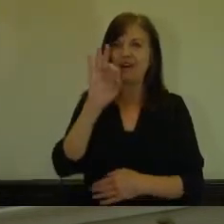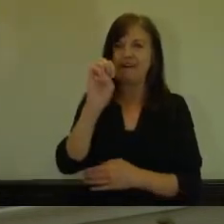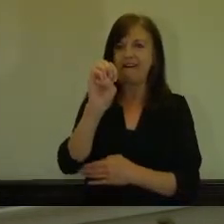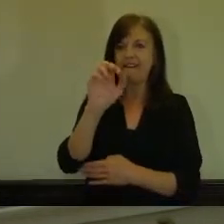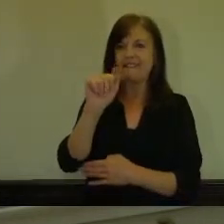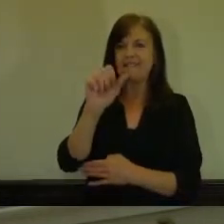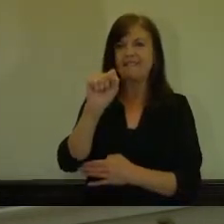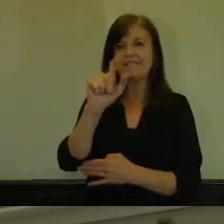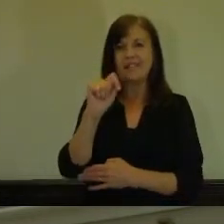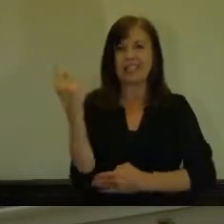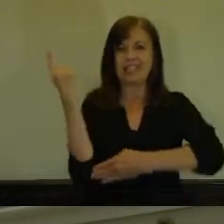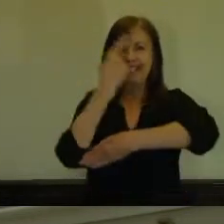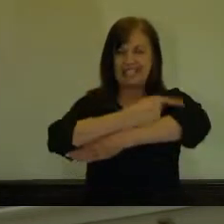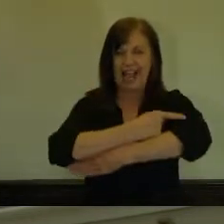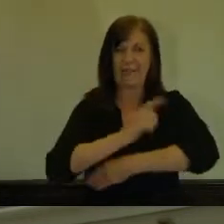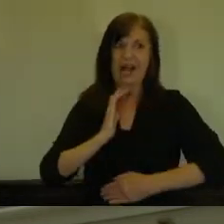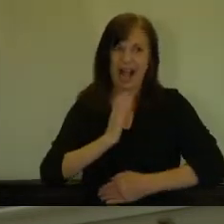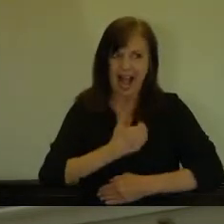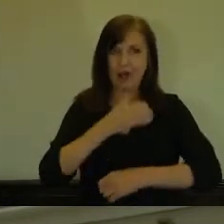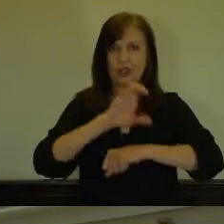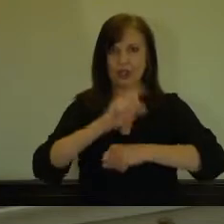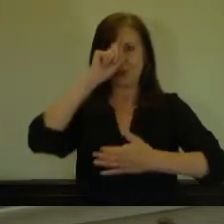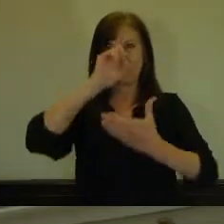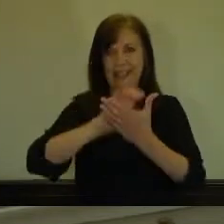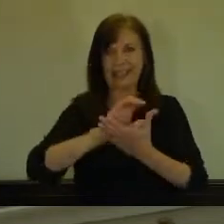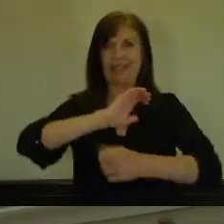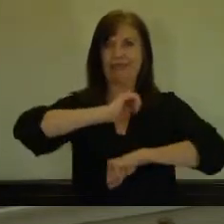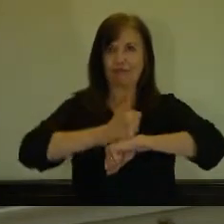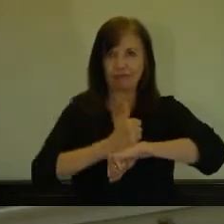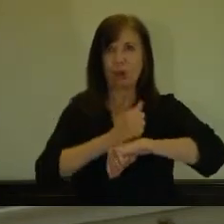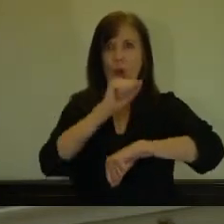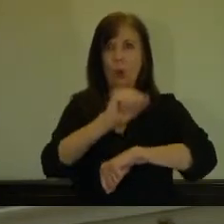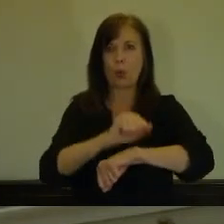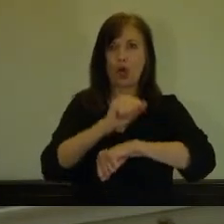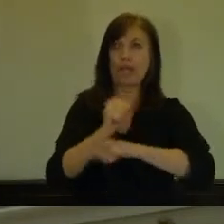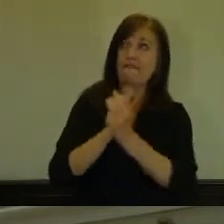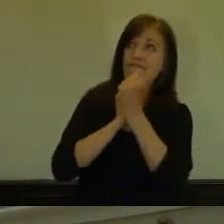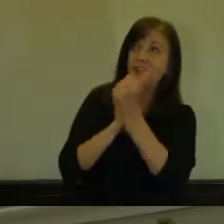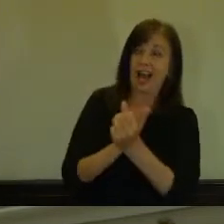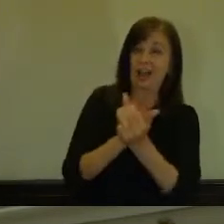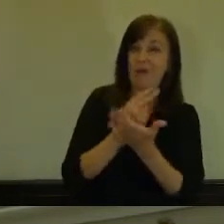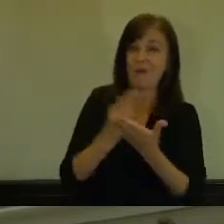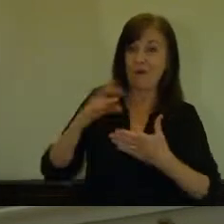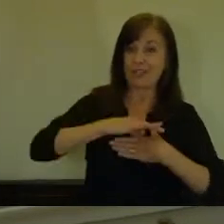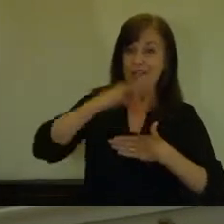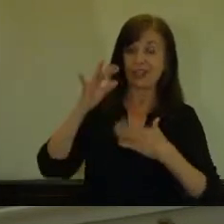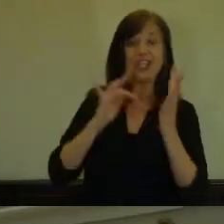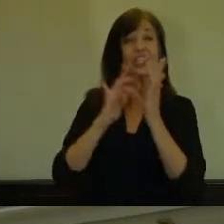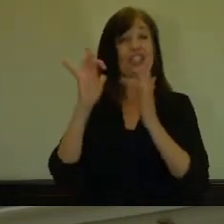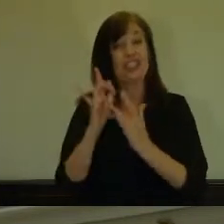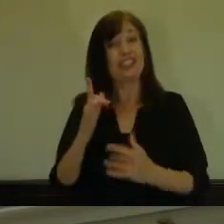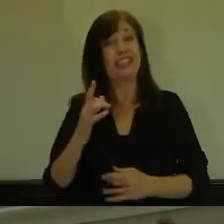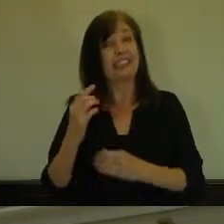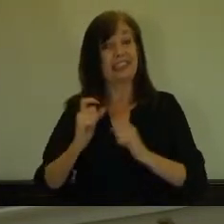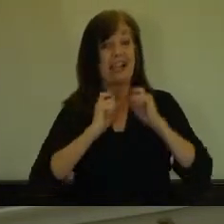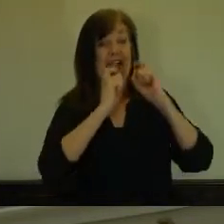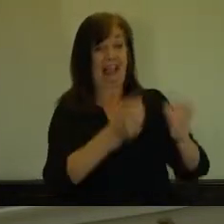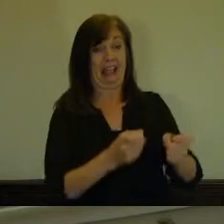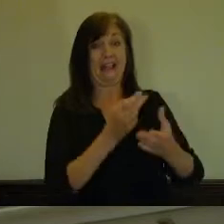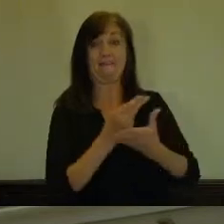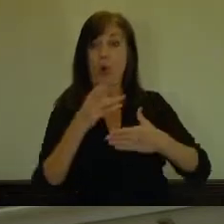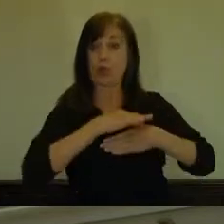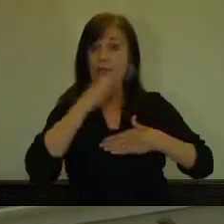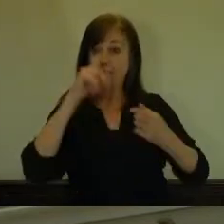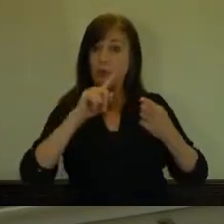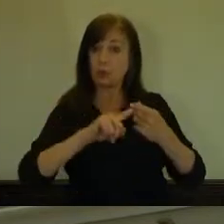giving and working of the Spirit of Christ. So Jesus gives the Spirit to his disciples in this